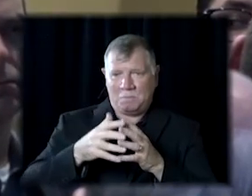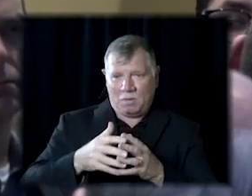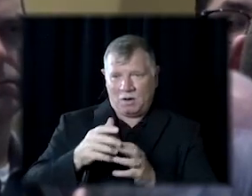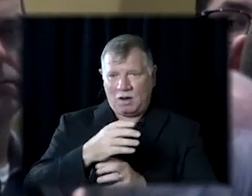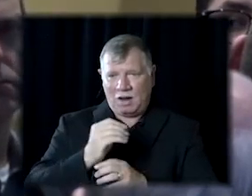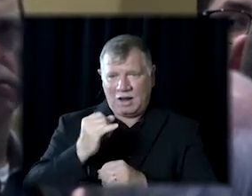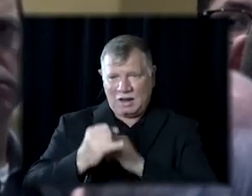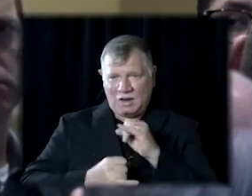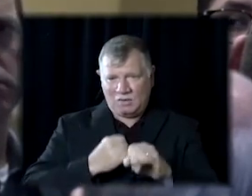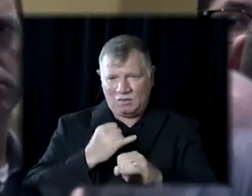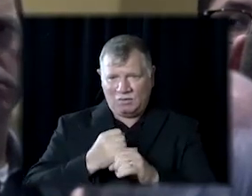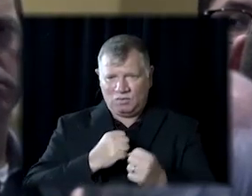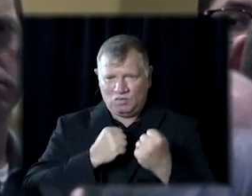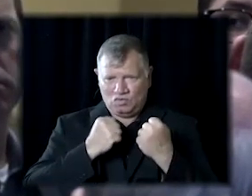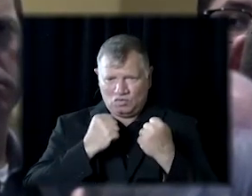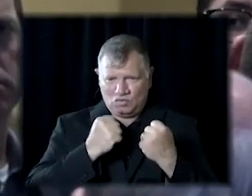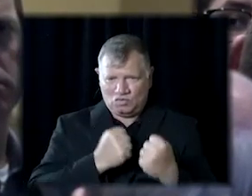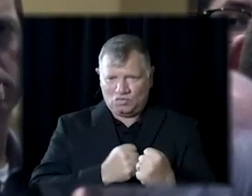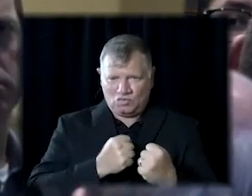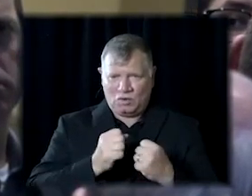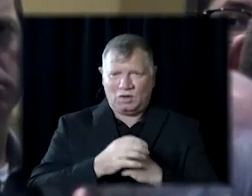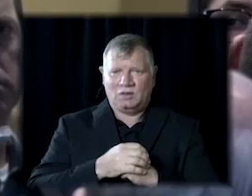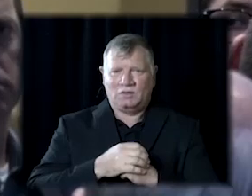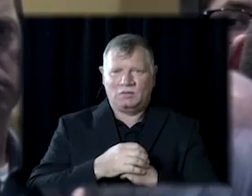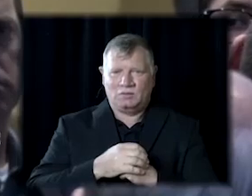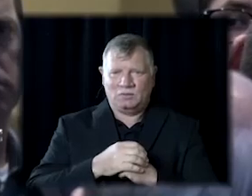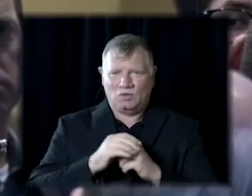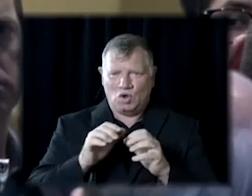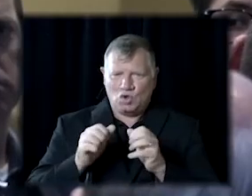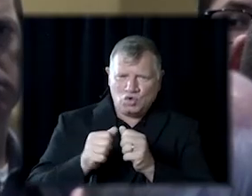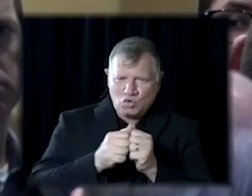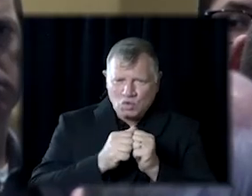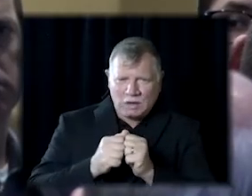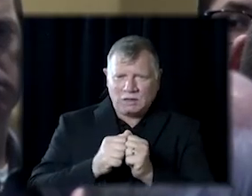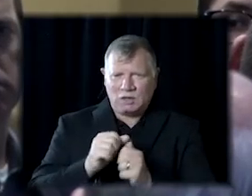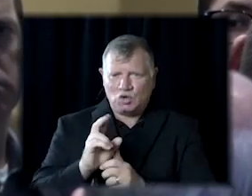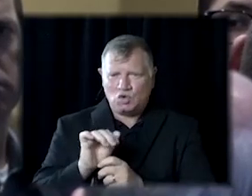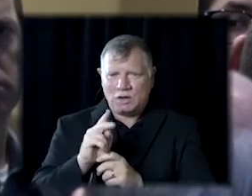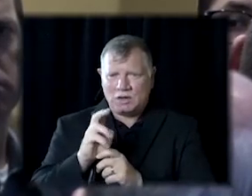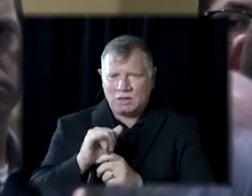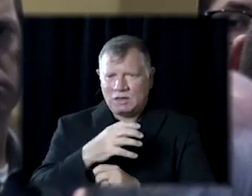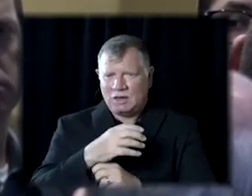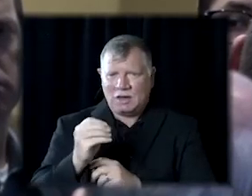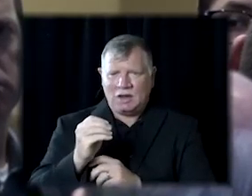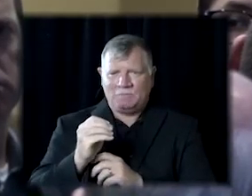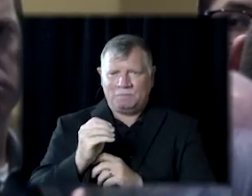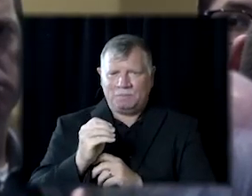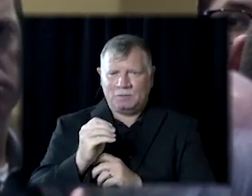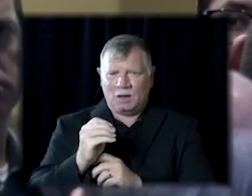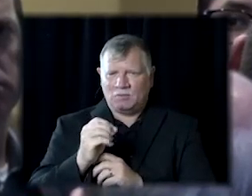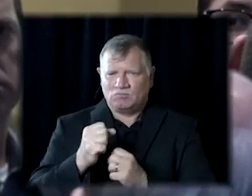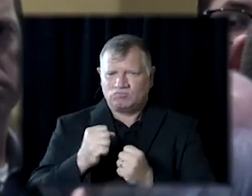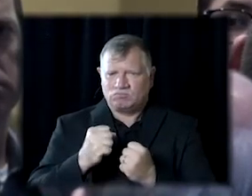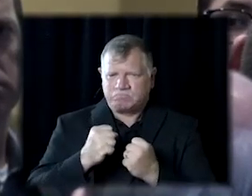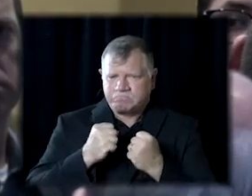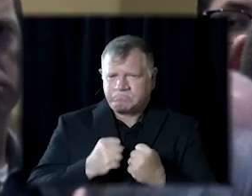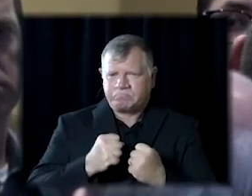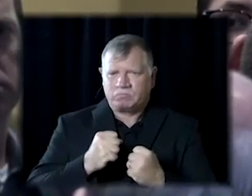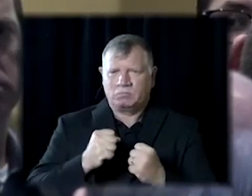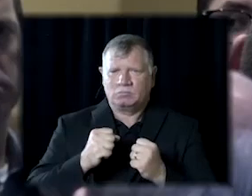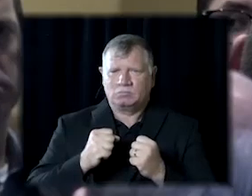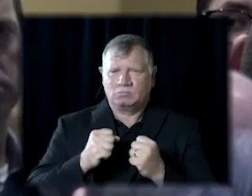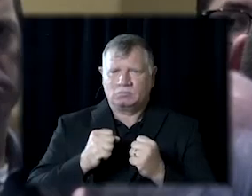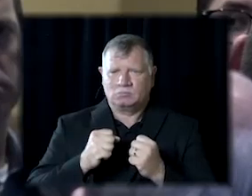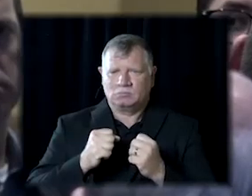international, the strength, the unity, the cojones to get together